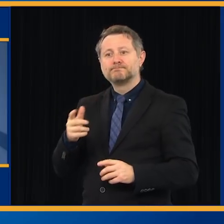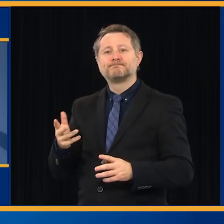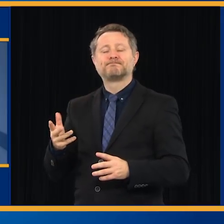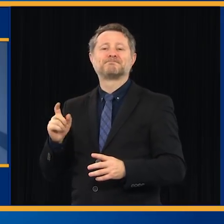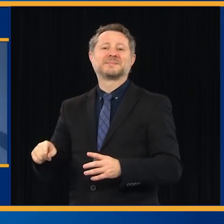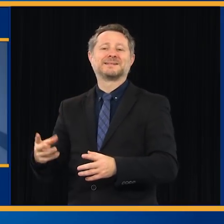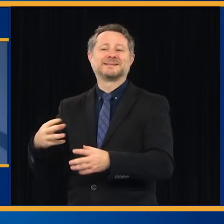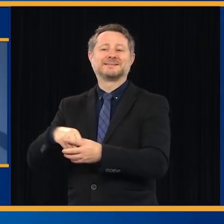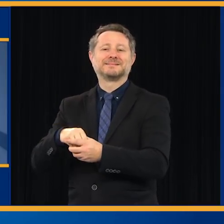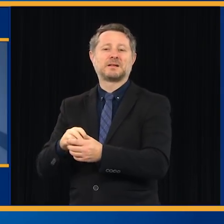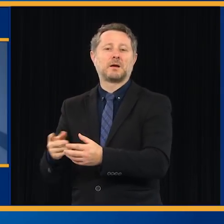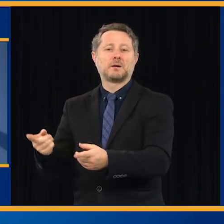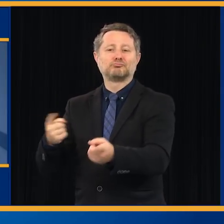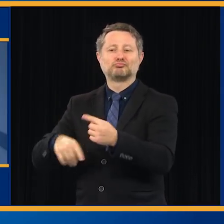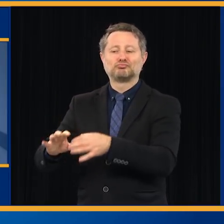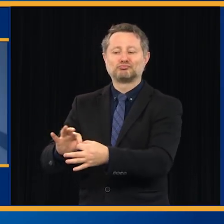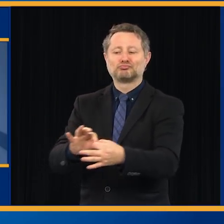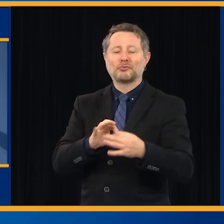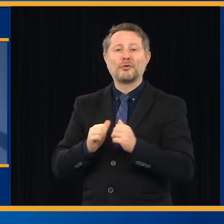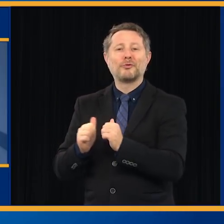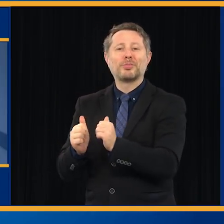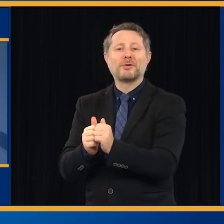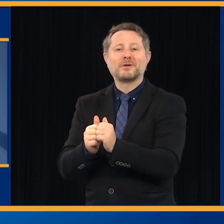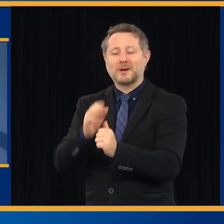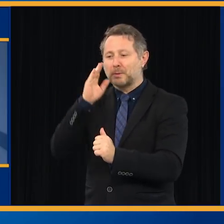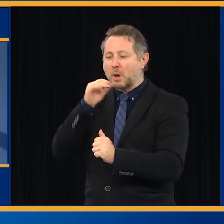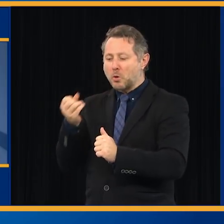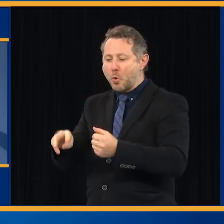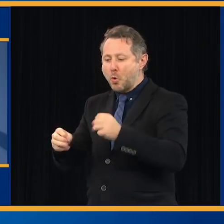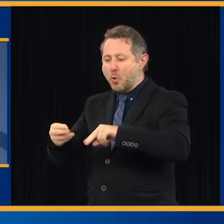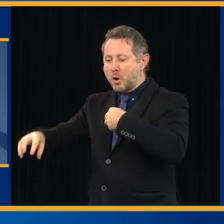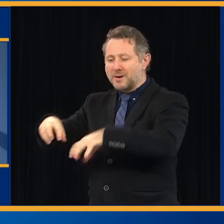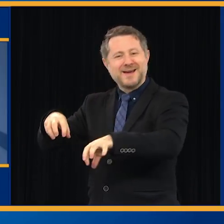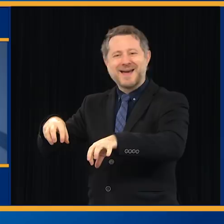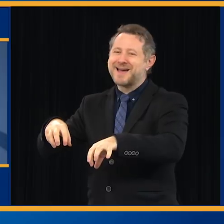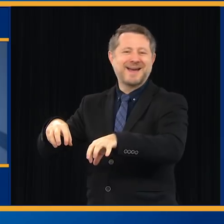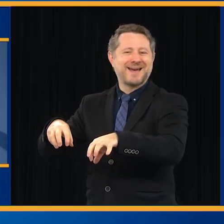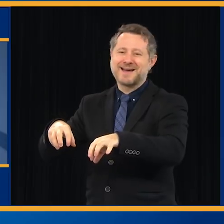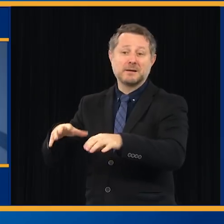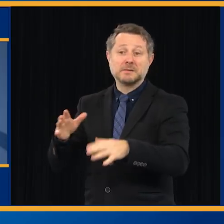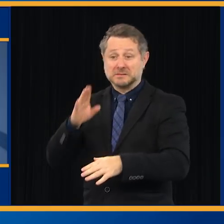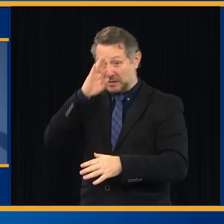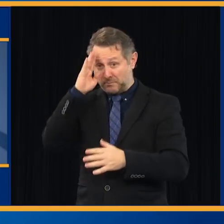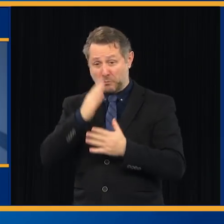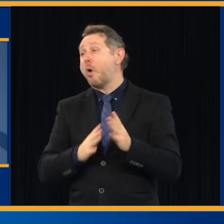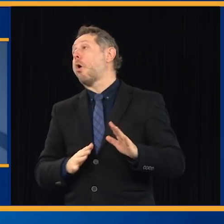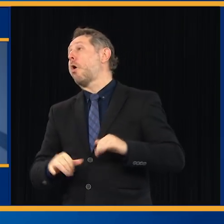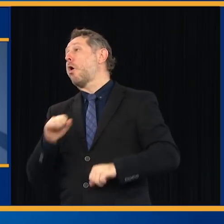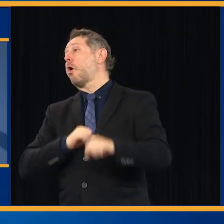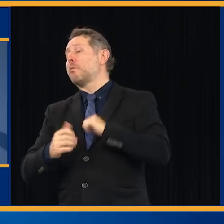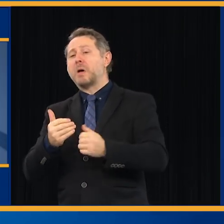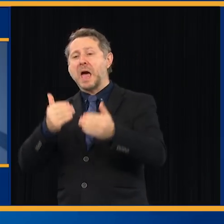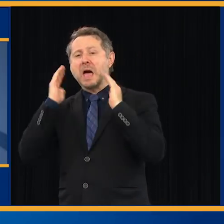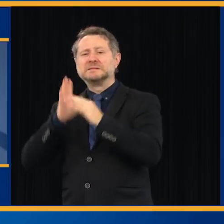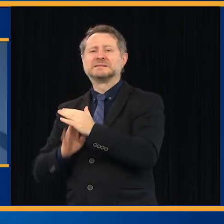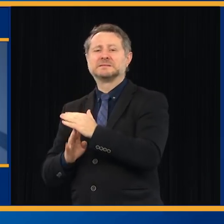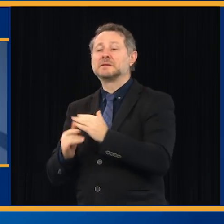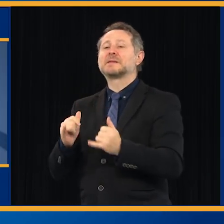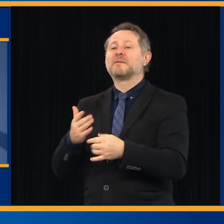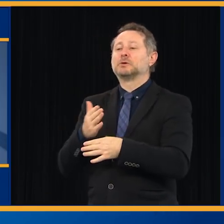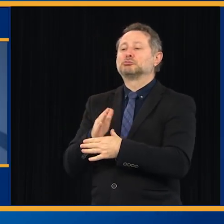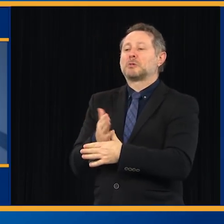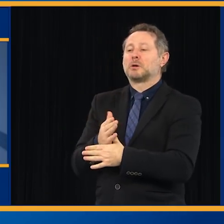even with the public hospital. And hospitals were getting overwhelmed. So now you need a system to share